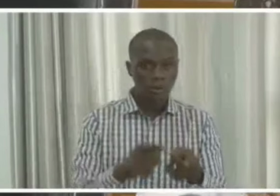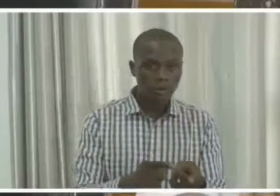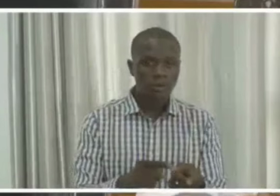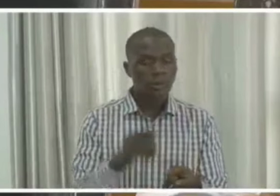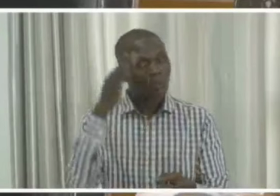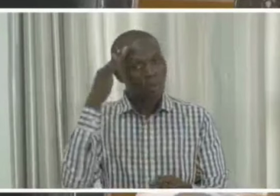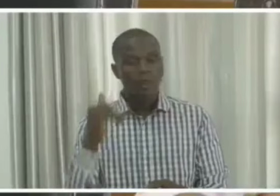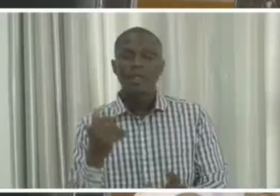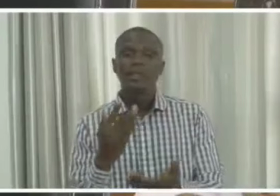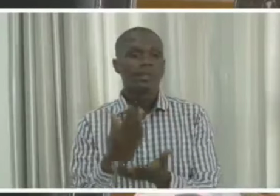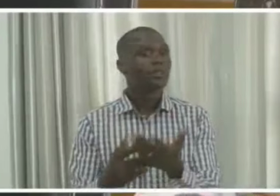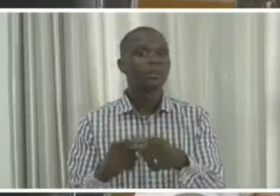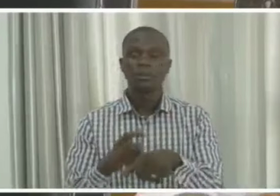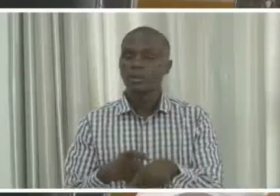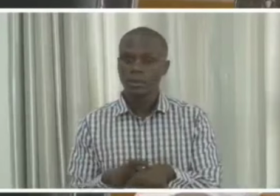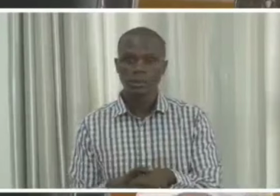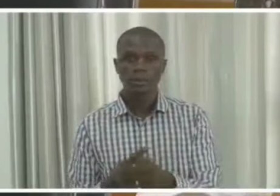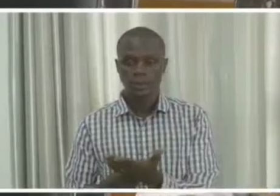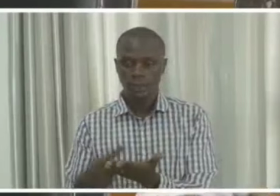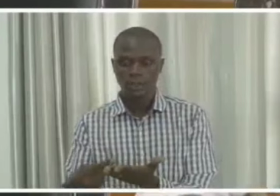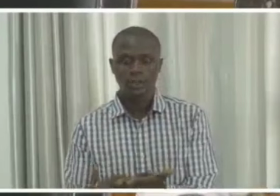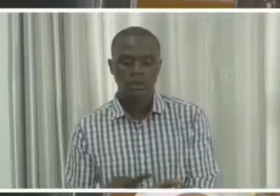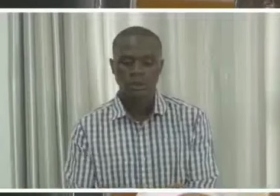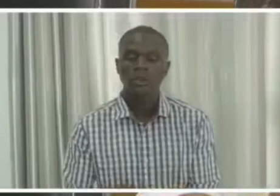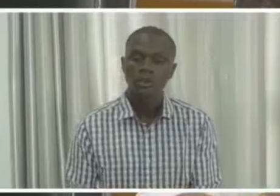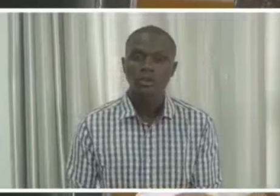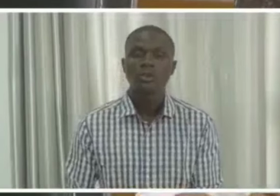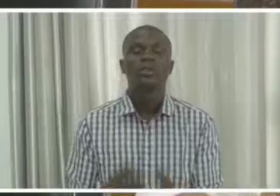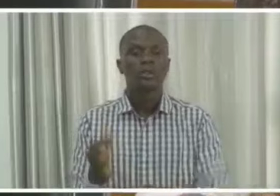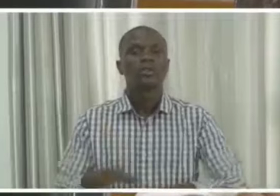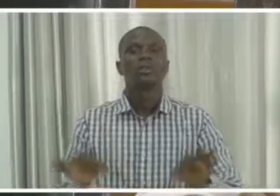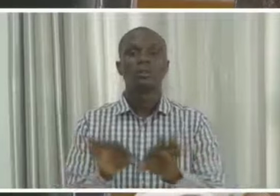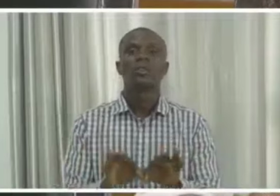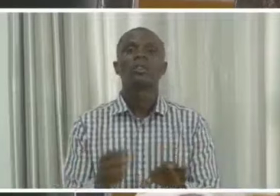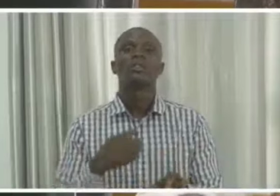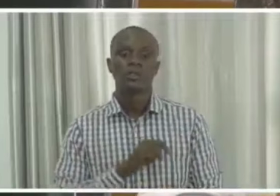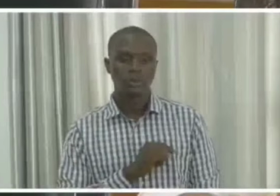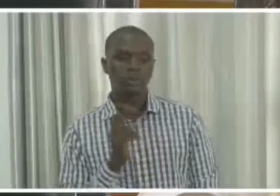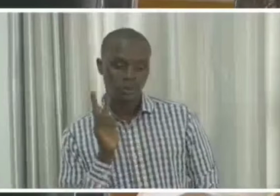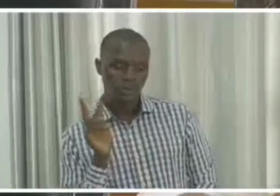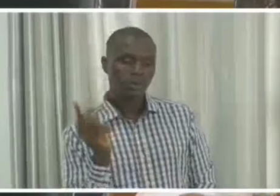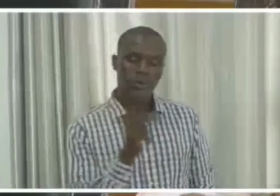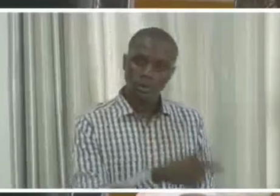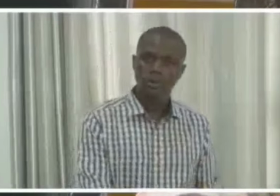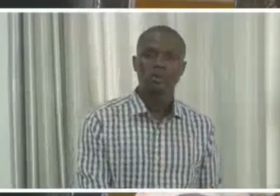want. This now I want. Or okay, you want this. Well, if you give me this,